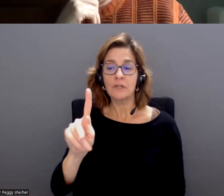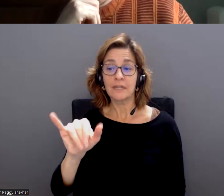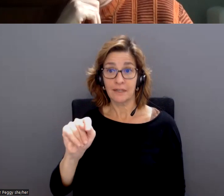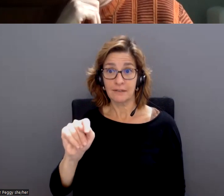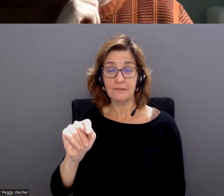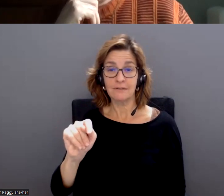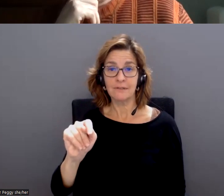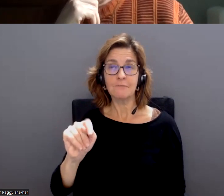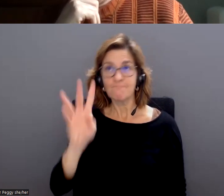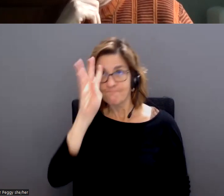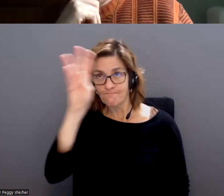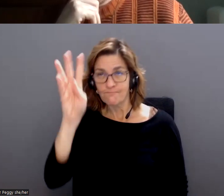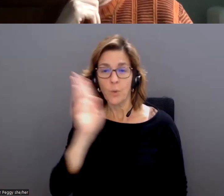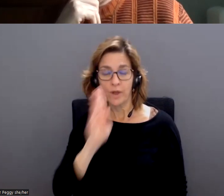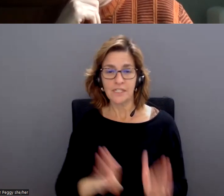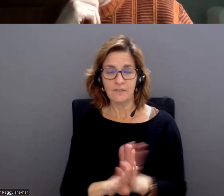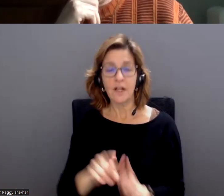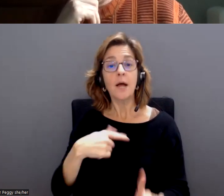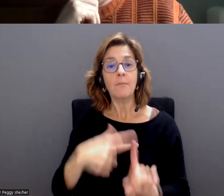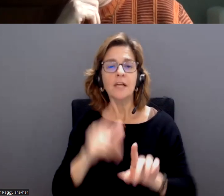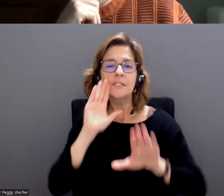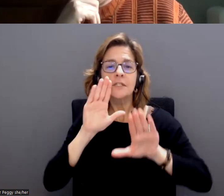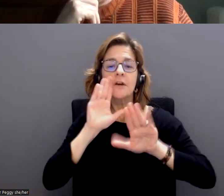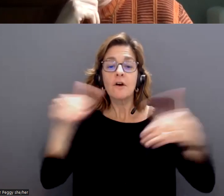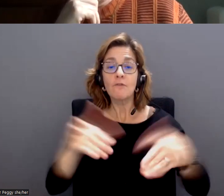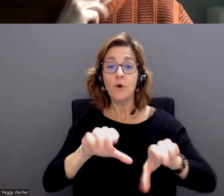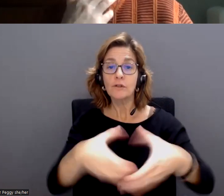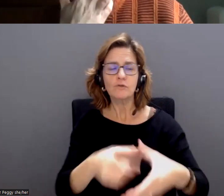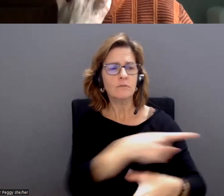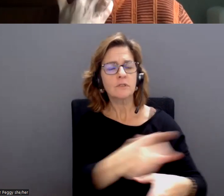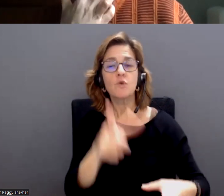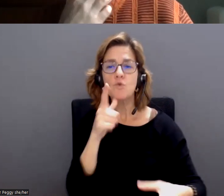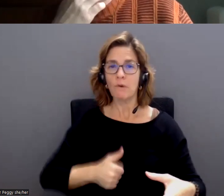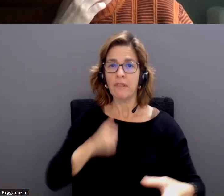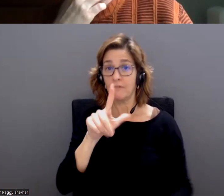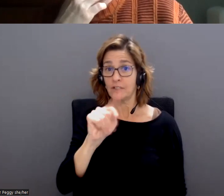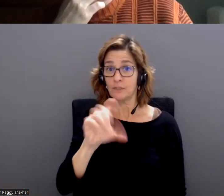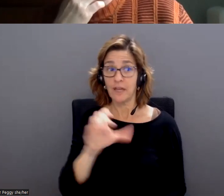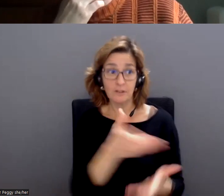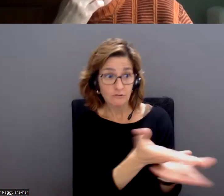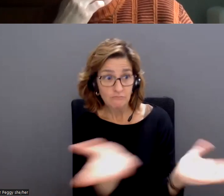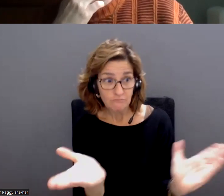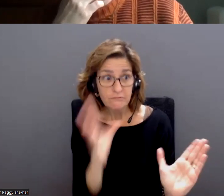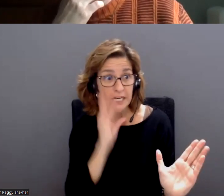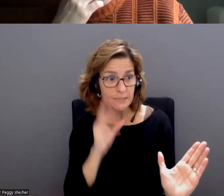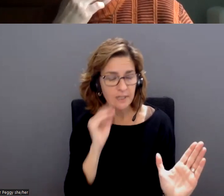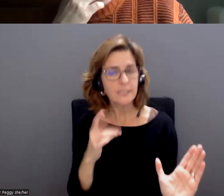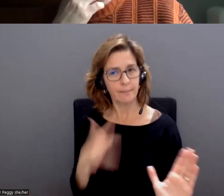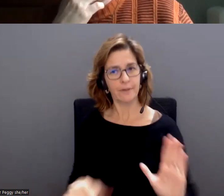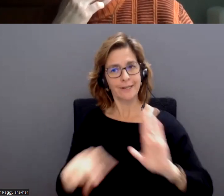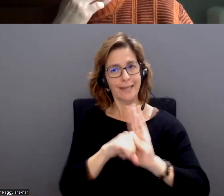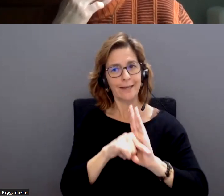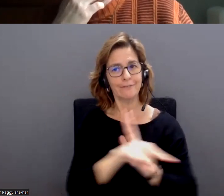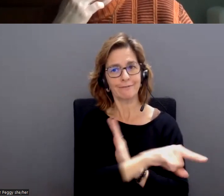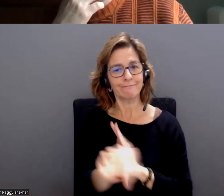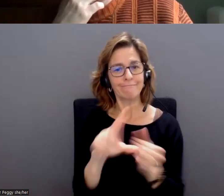both people who were in long-term care talking about their experiences, largely negative experiences in